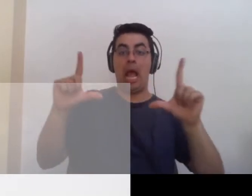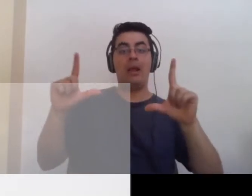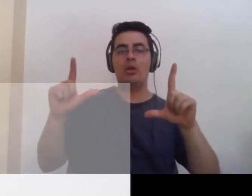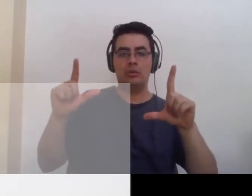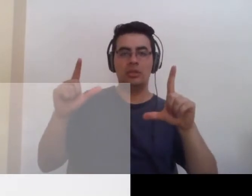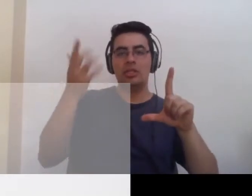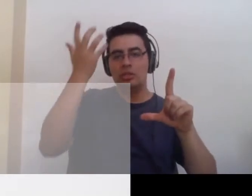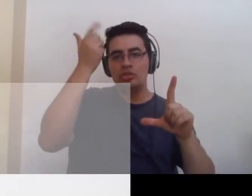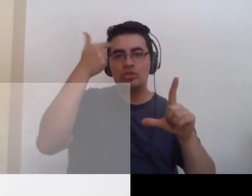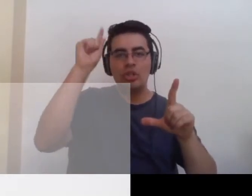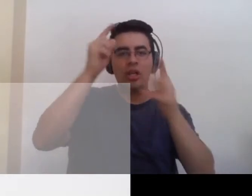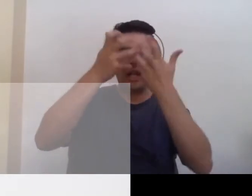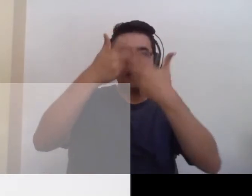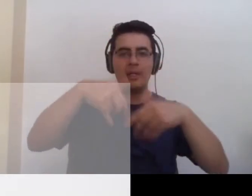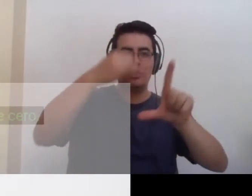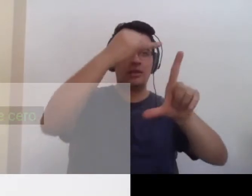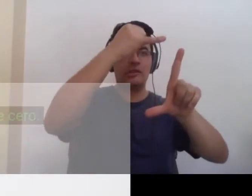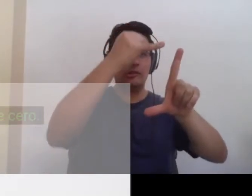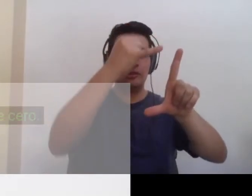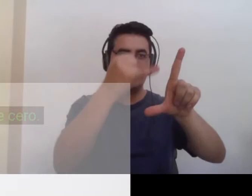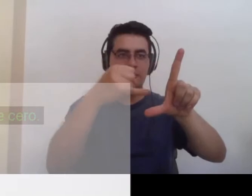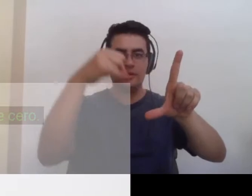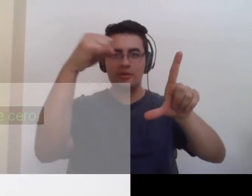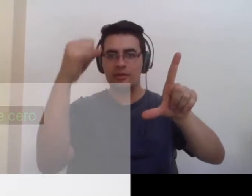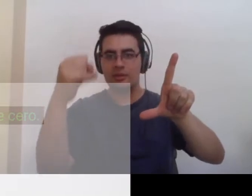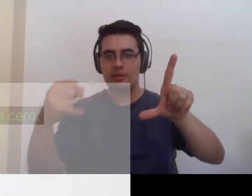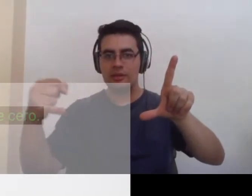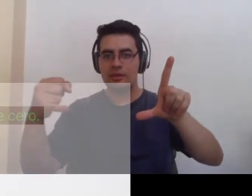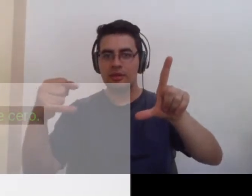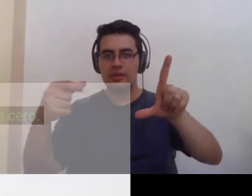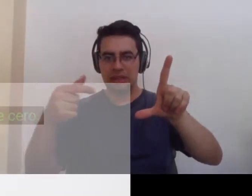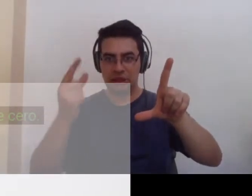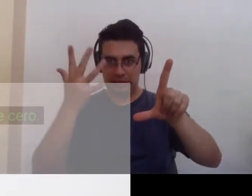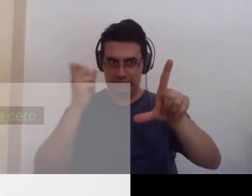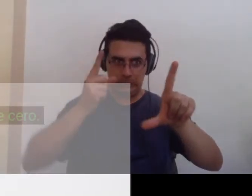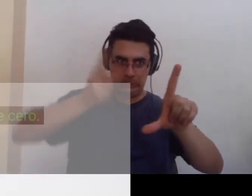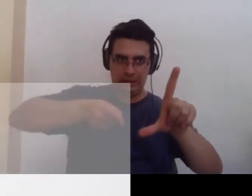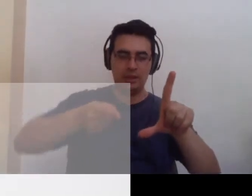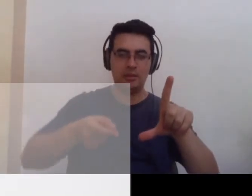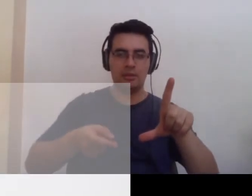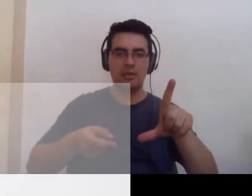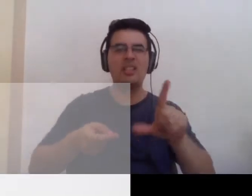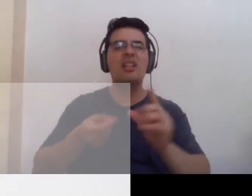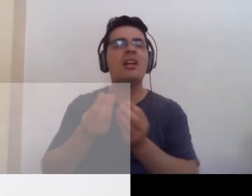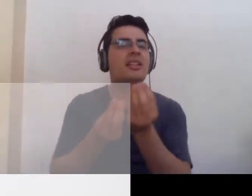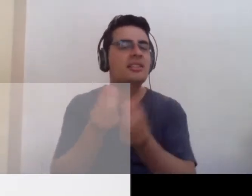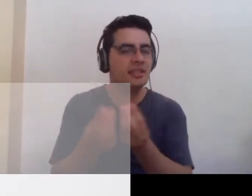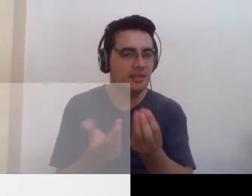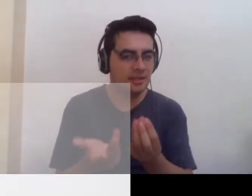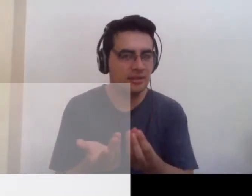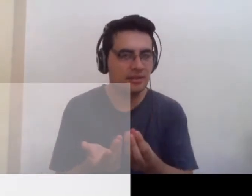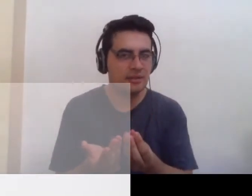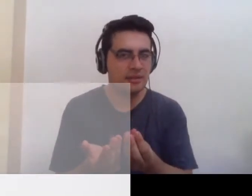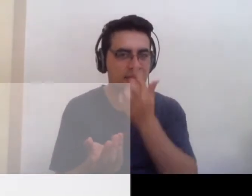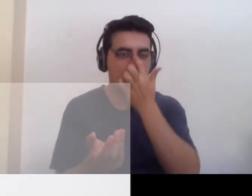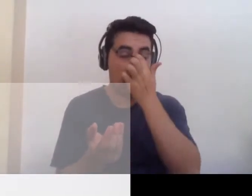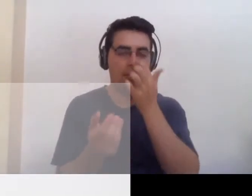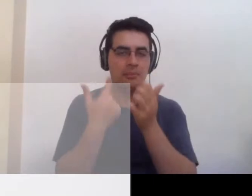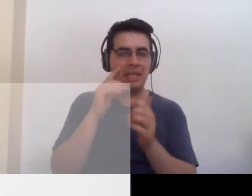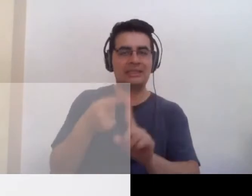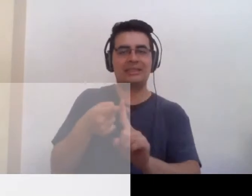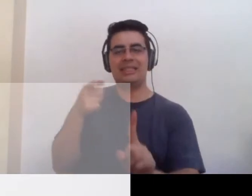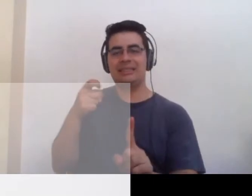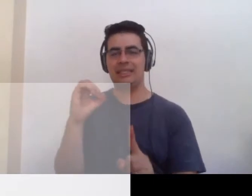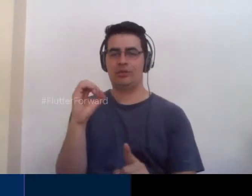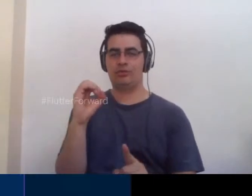very customized, so we'll need to create our own animation from scratch. Flutter calls these explicit